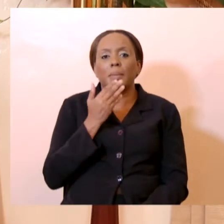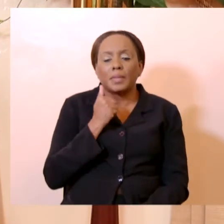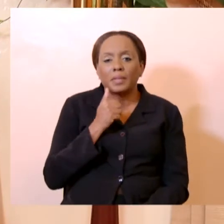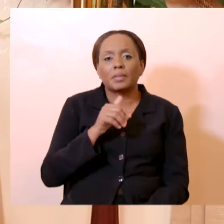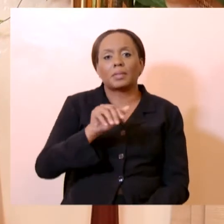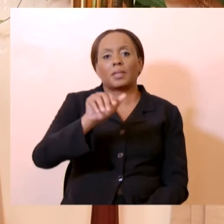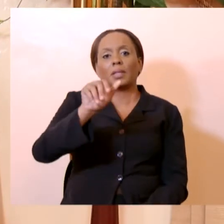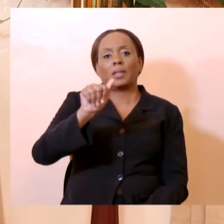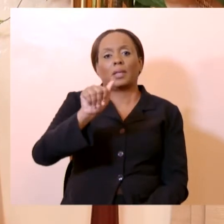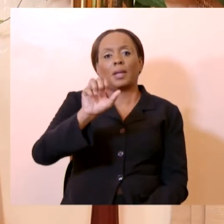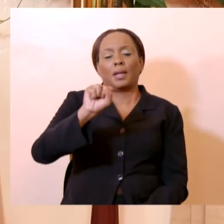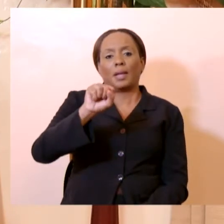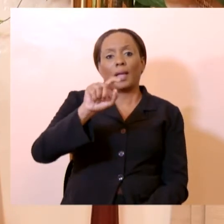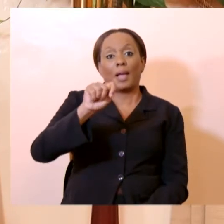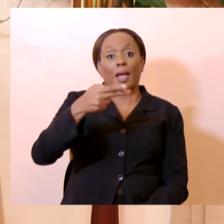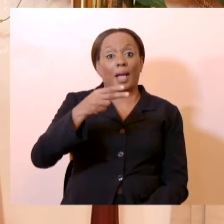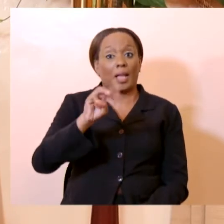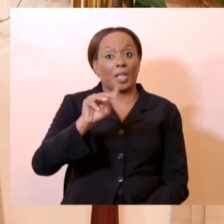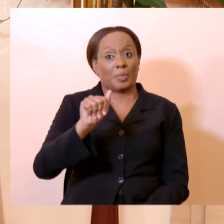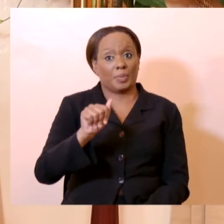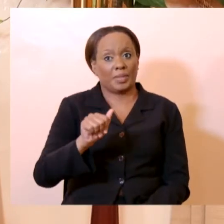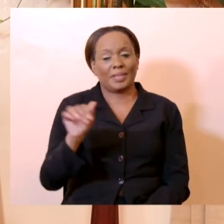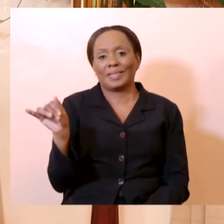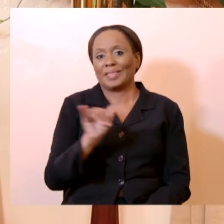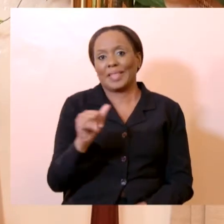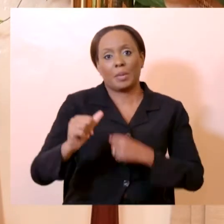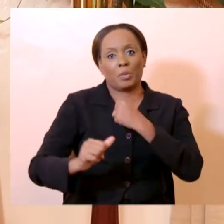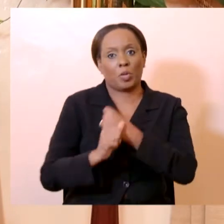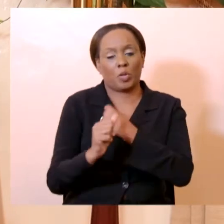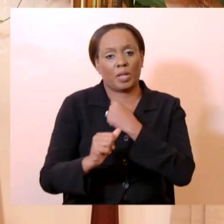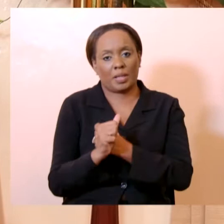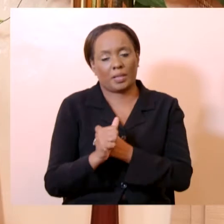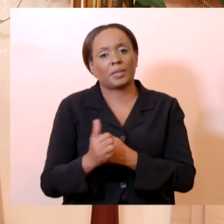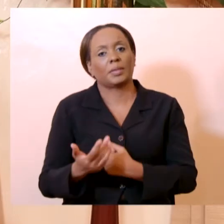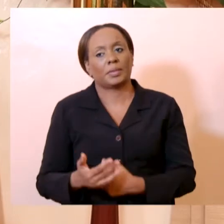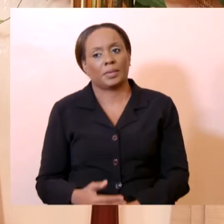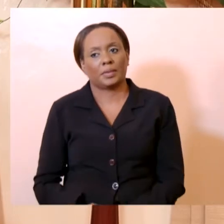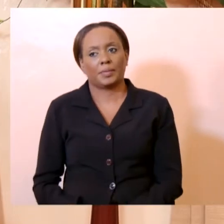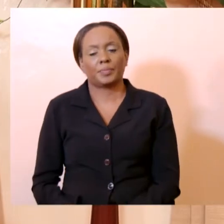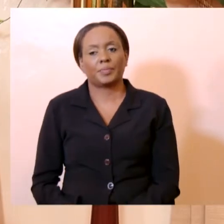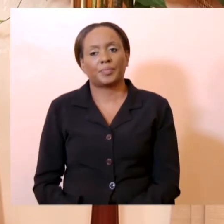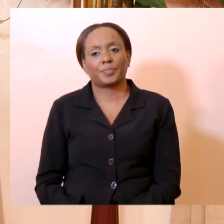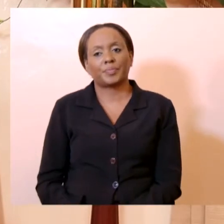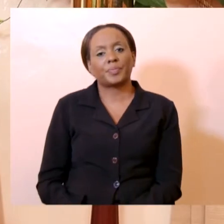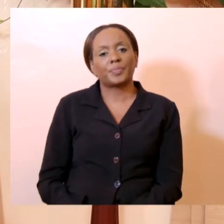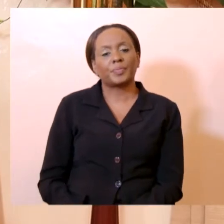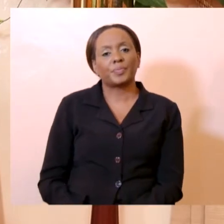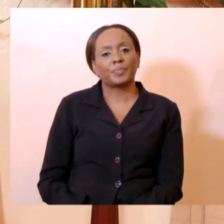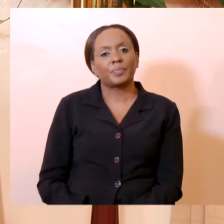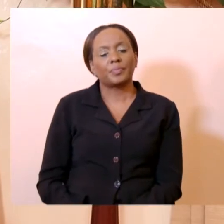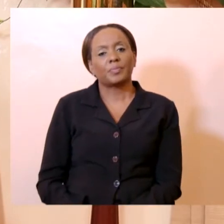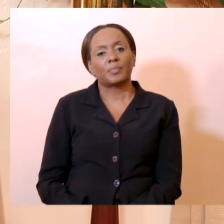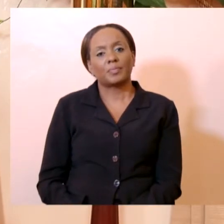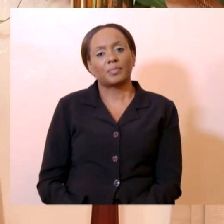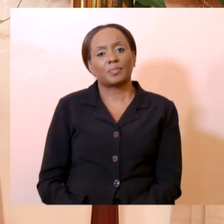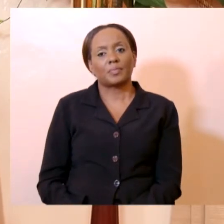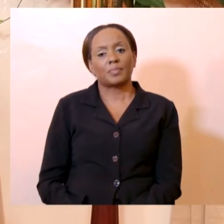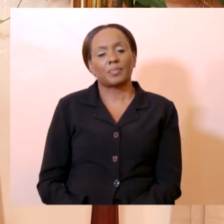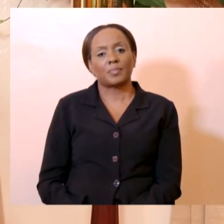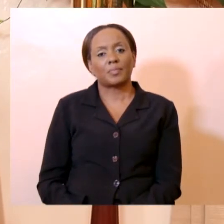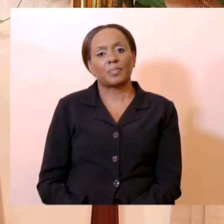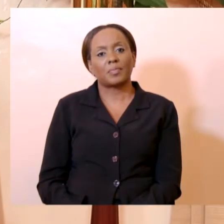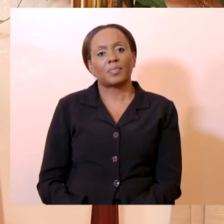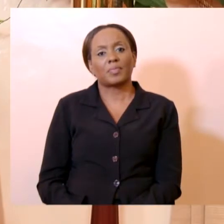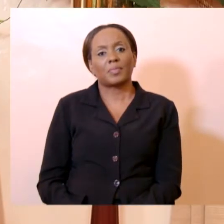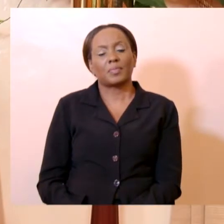other conditions, they're also at risk of severe disease. So youth of itself should not